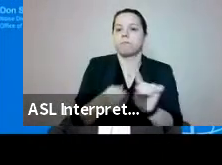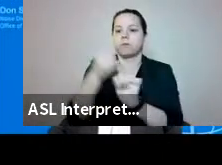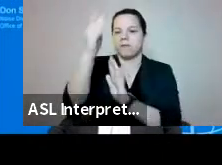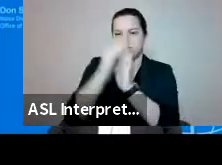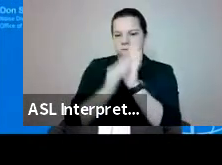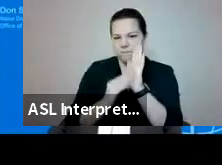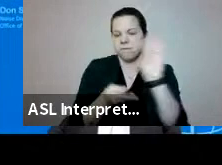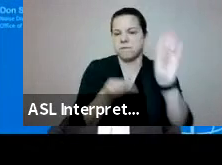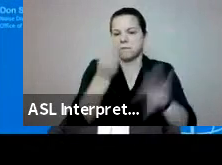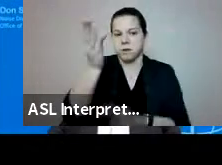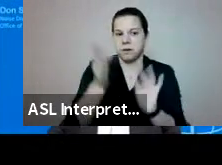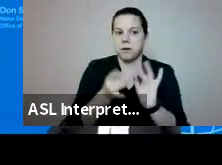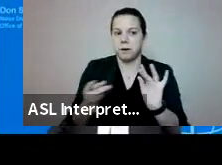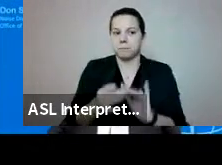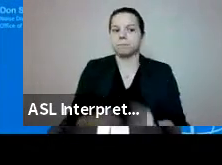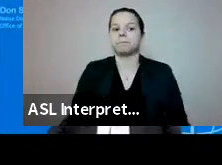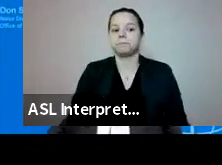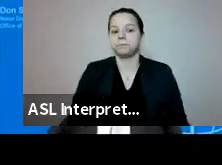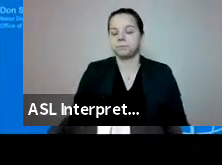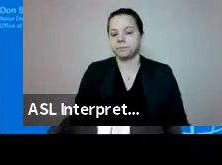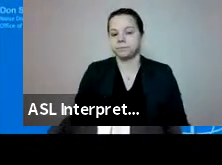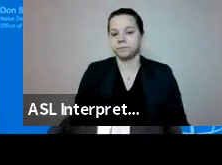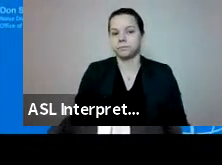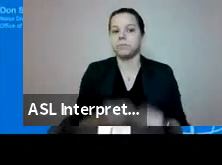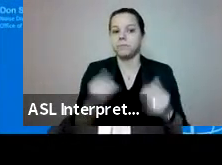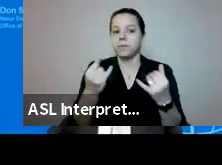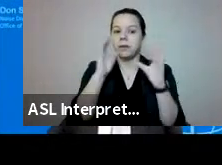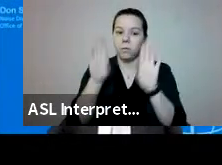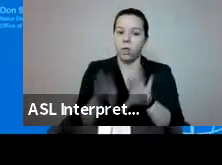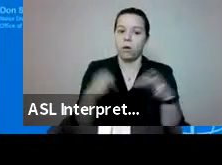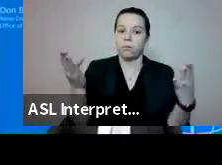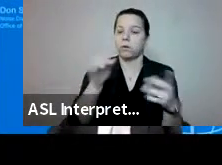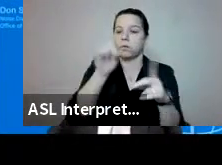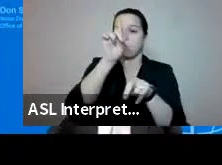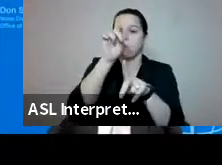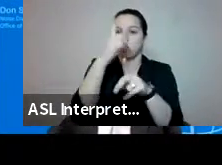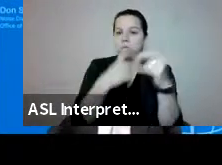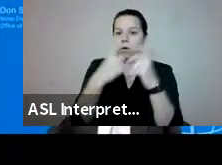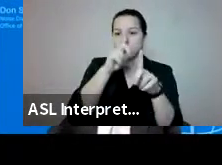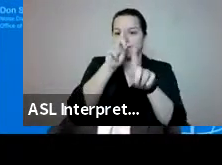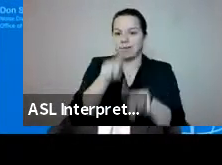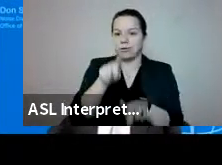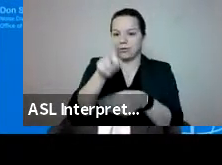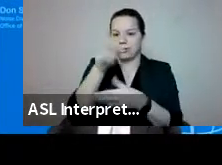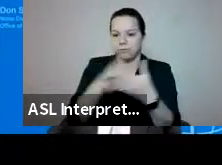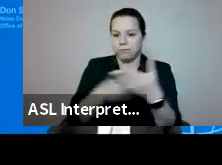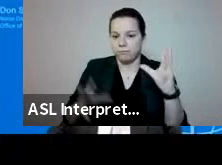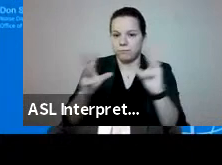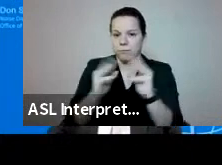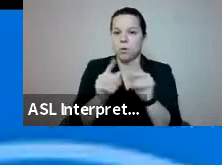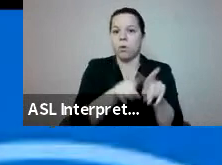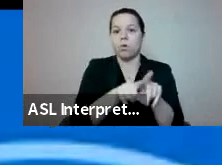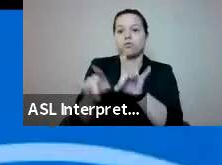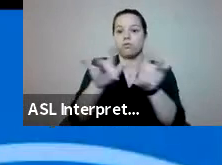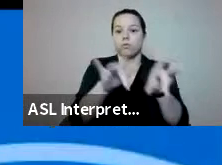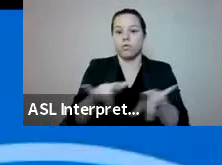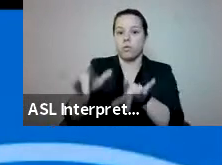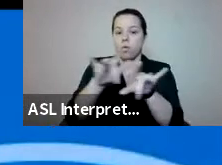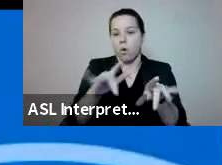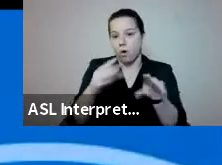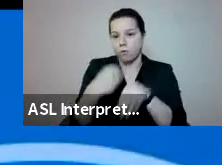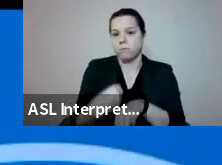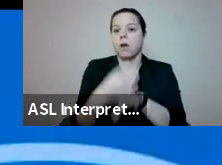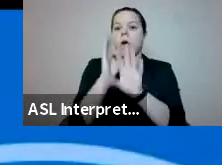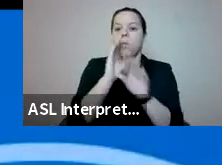submit your comments. We will now open the question and answer part of our webinar. We are also recording the webinar, and it will be